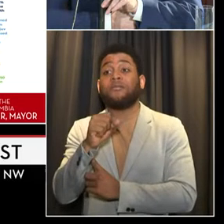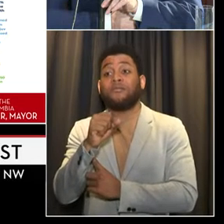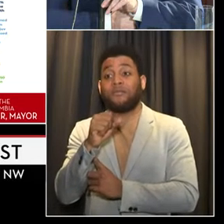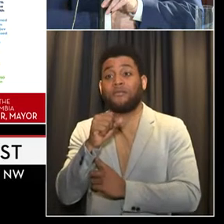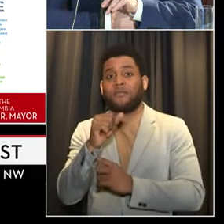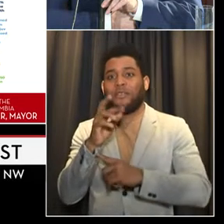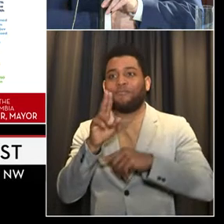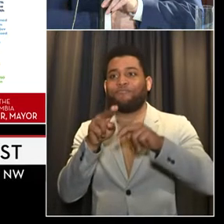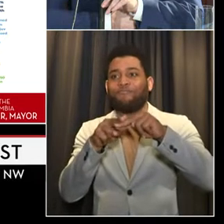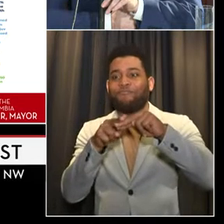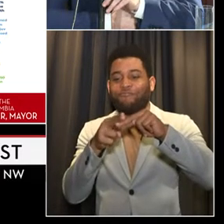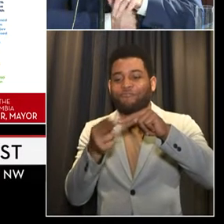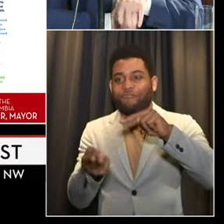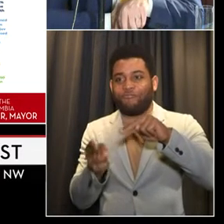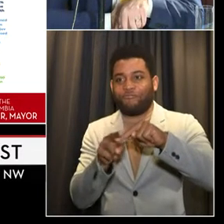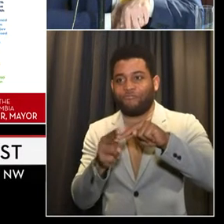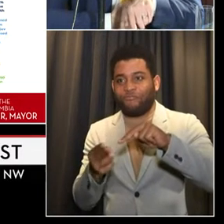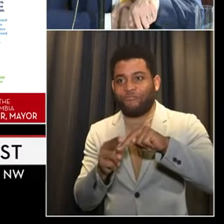in their caseload.